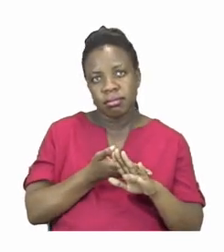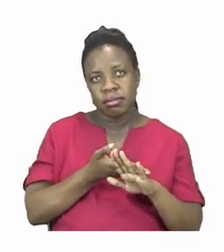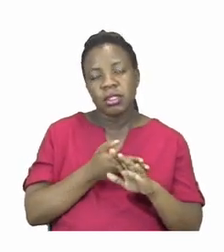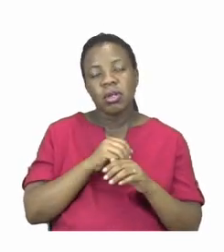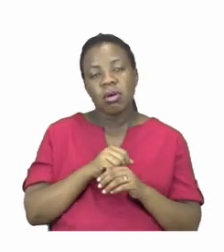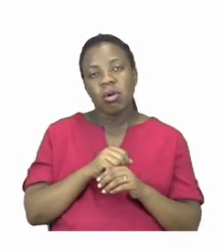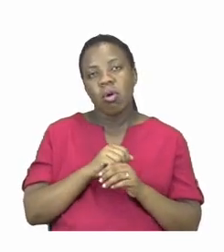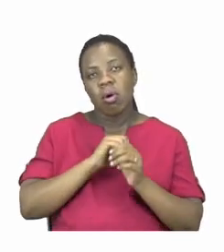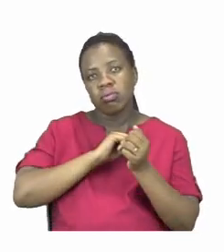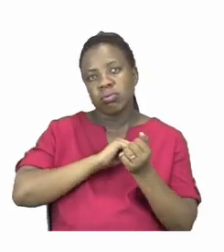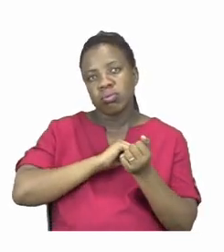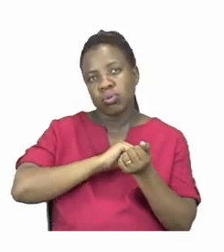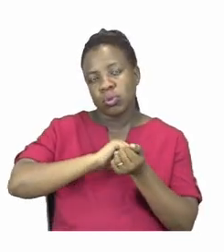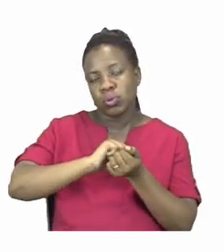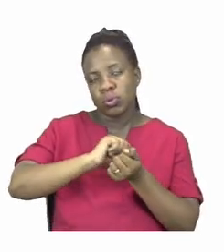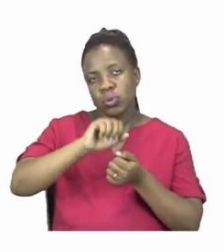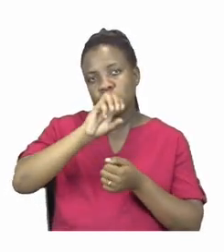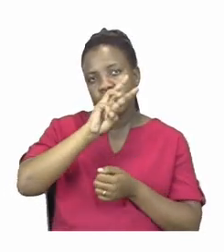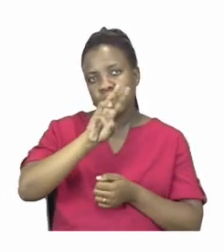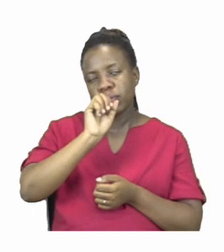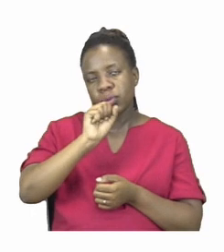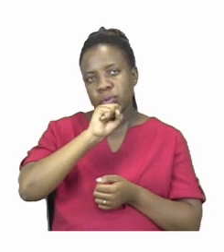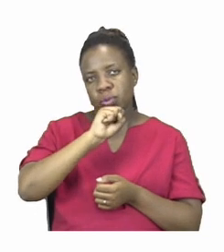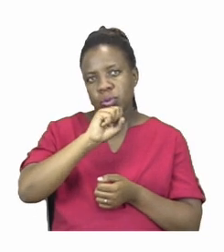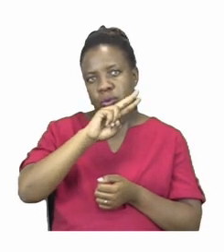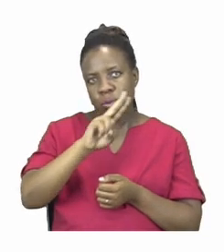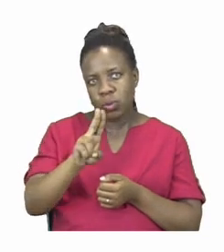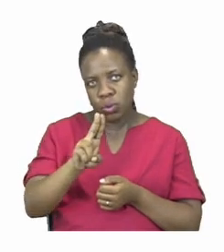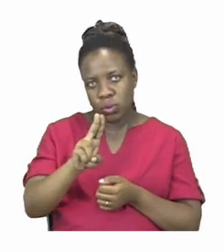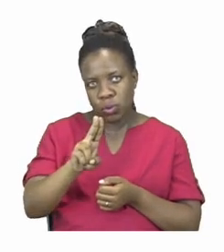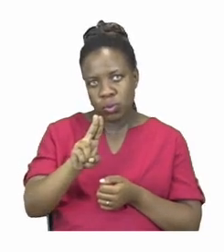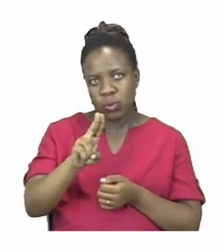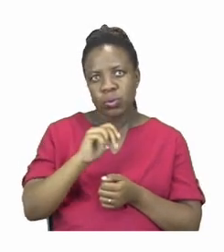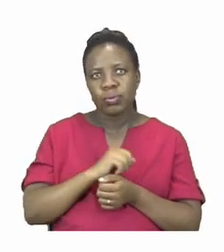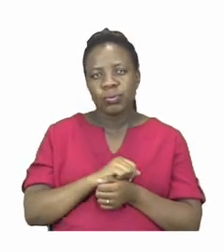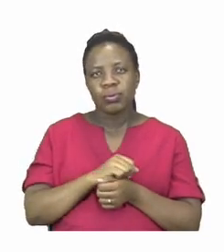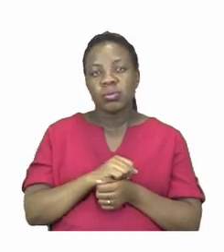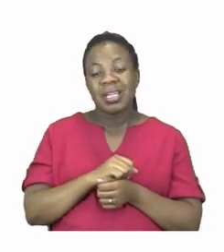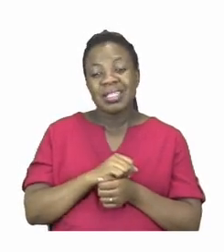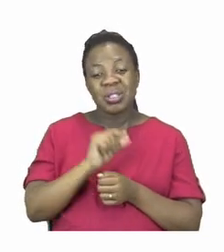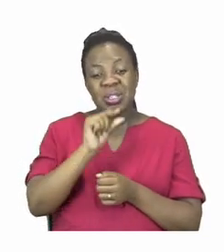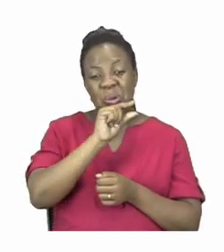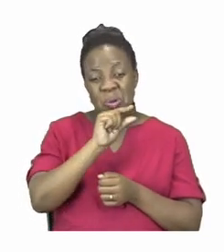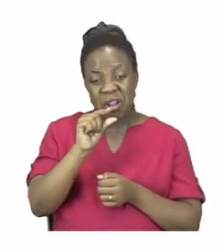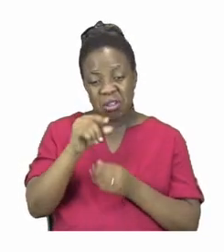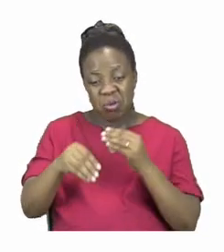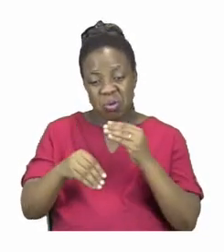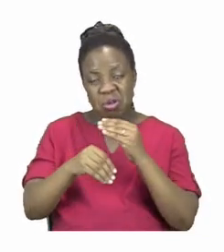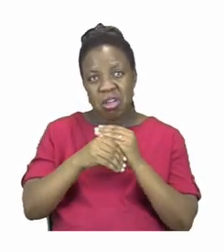changes to washed. But for the word hope, we know that the word